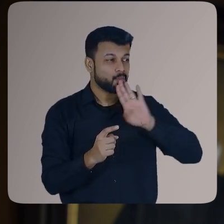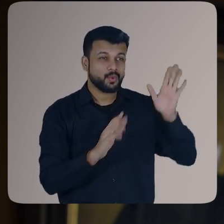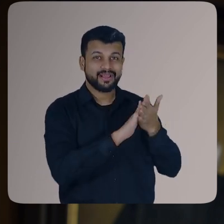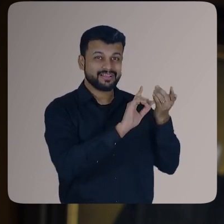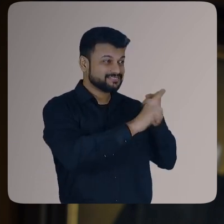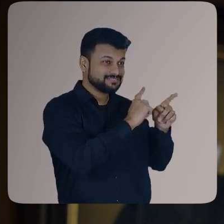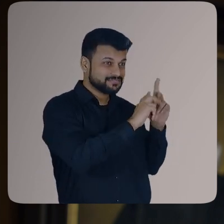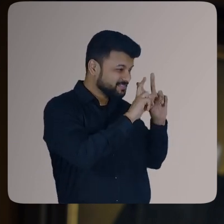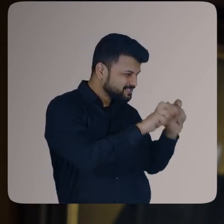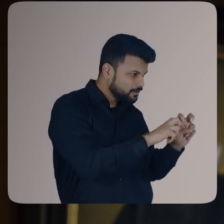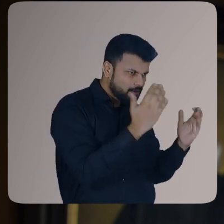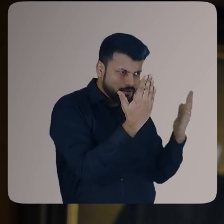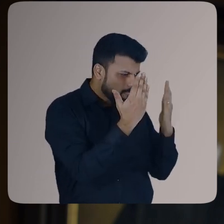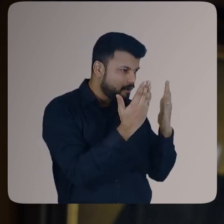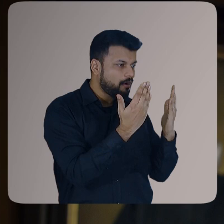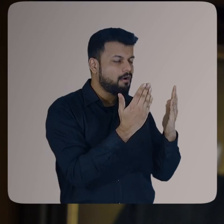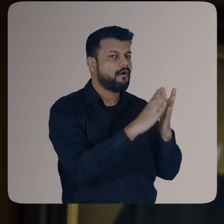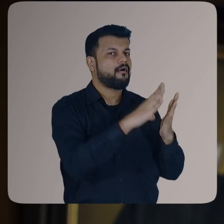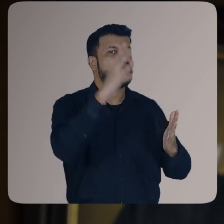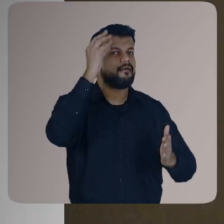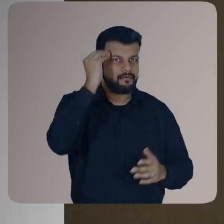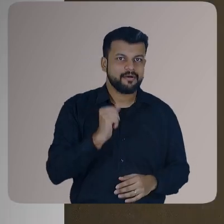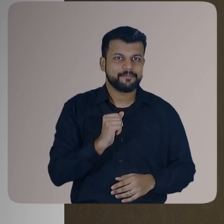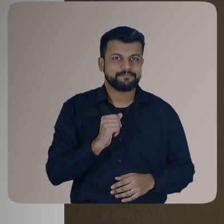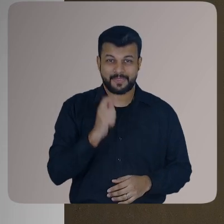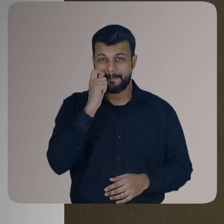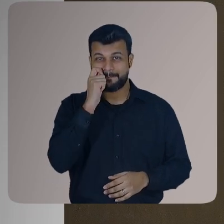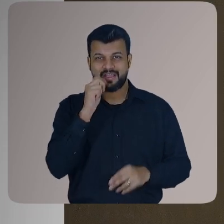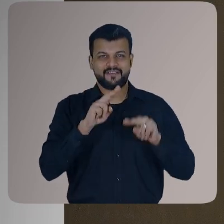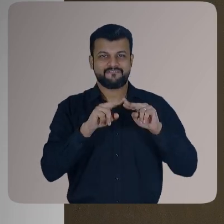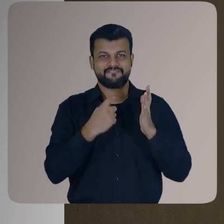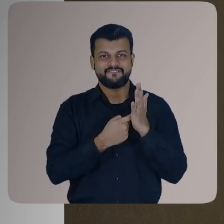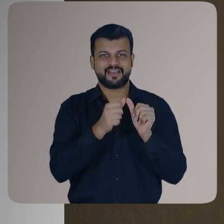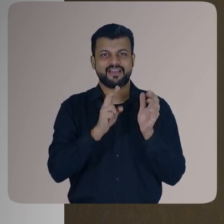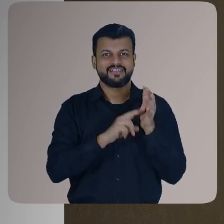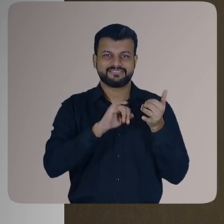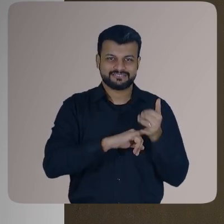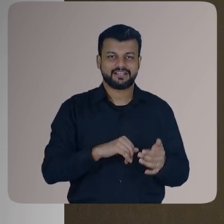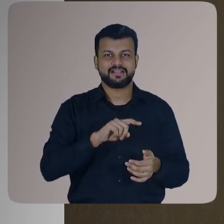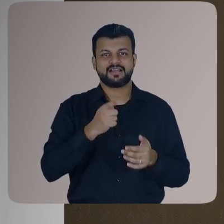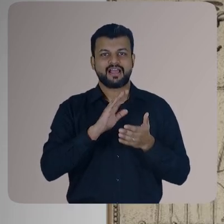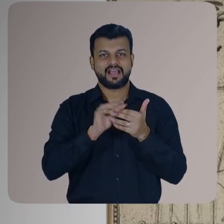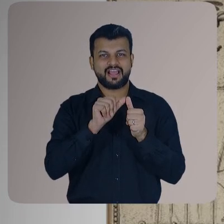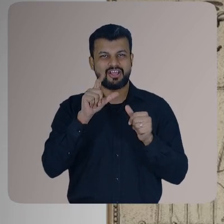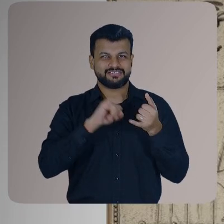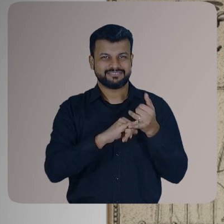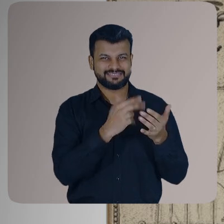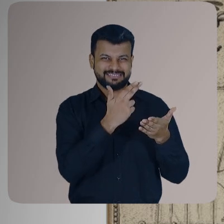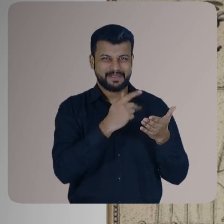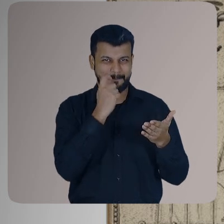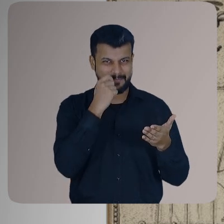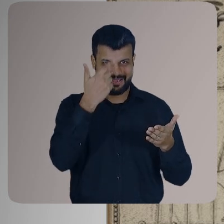information to provide some context for the portrait. Frans Hals lived and worked in the Dutch city of